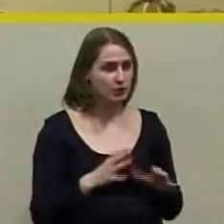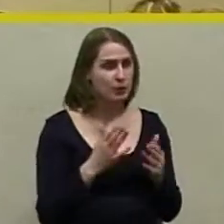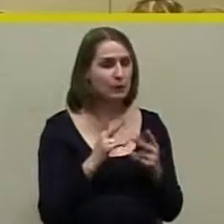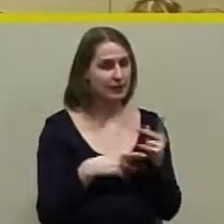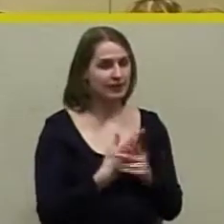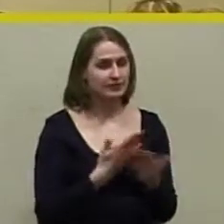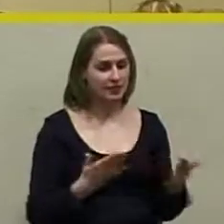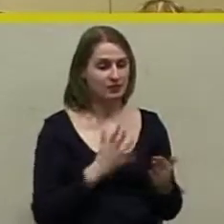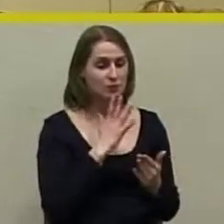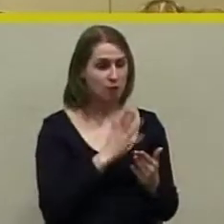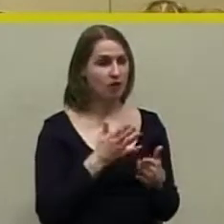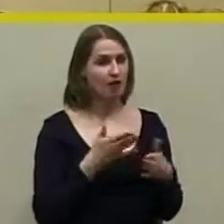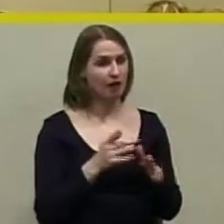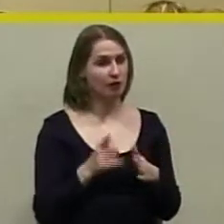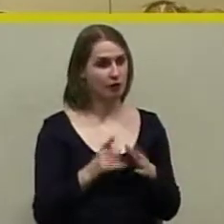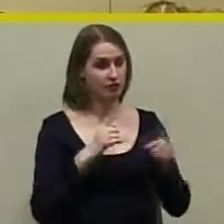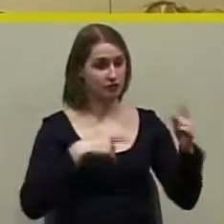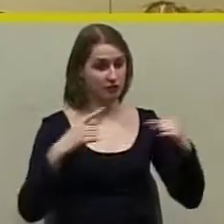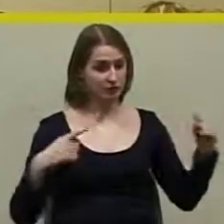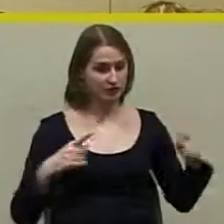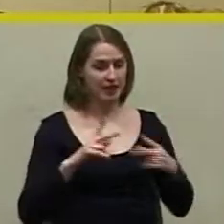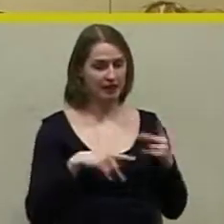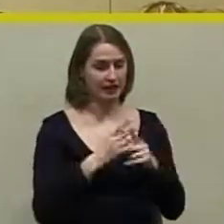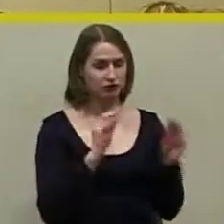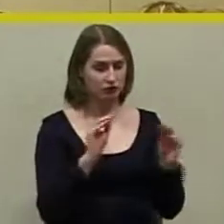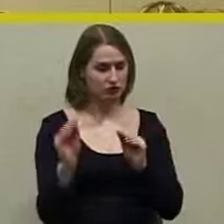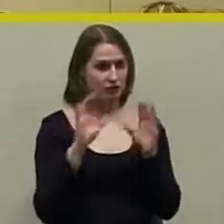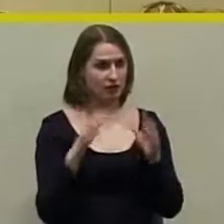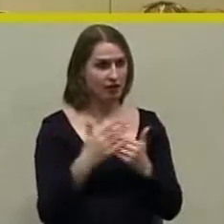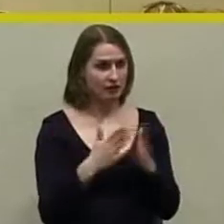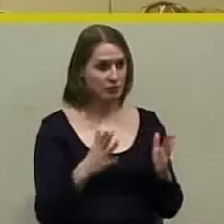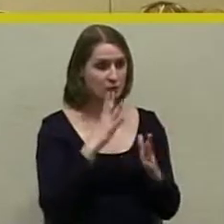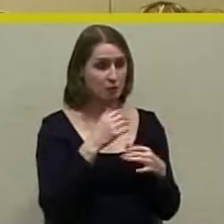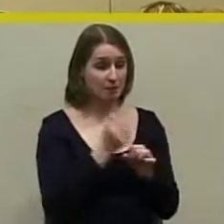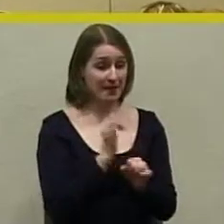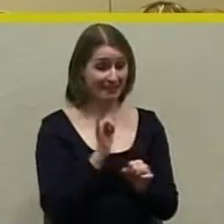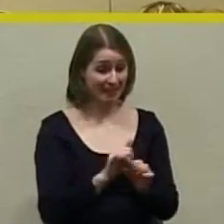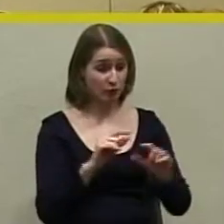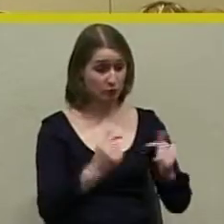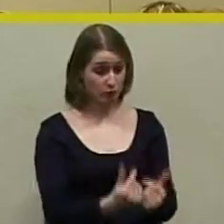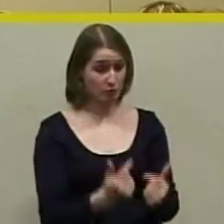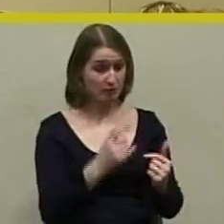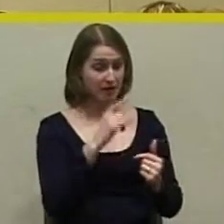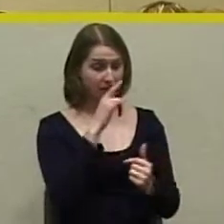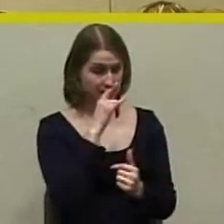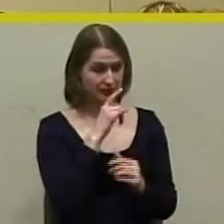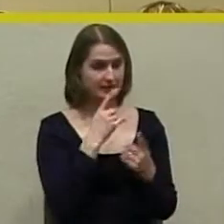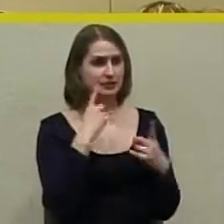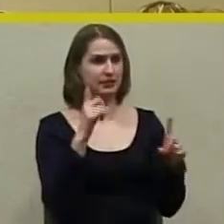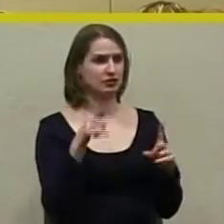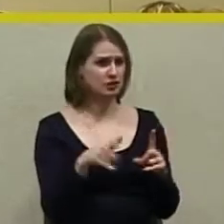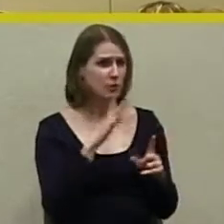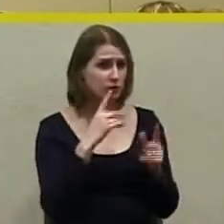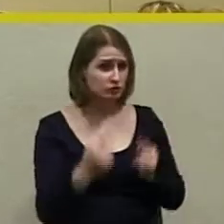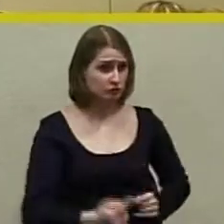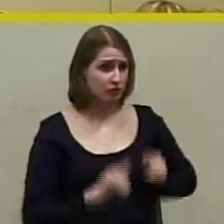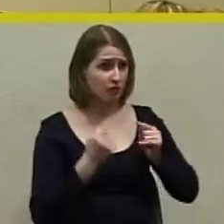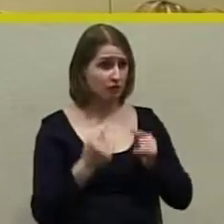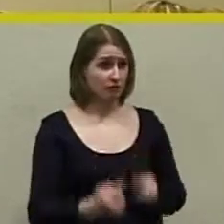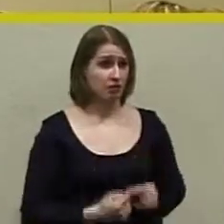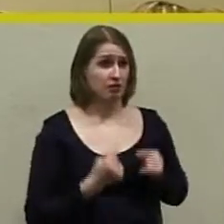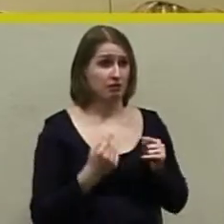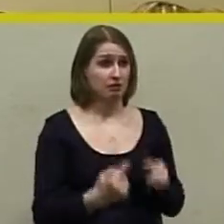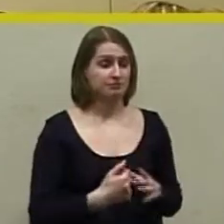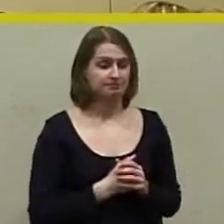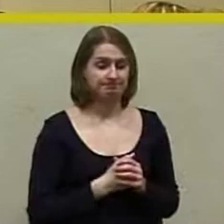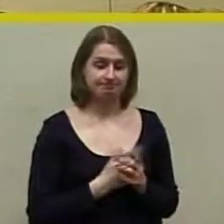allow her to have the diversified kind of instructional classroom that will make that particular group of kids be successful. She's going to struggle, And